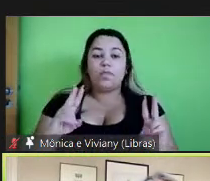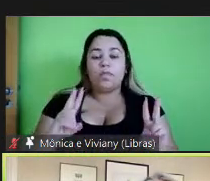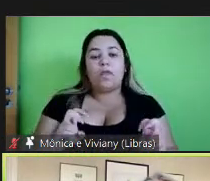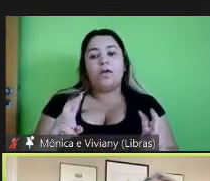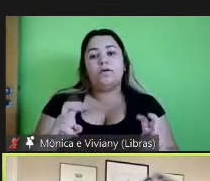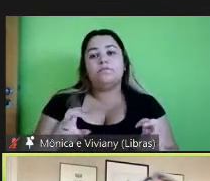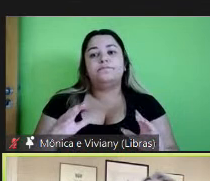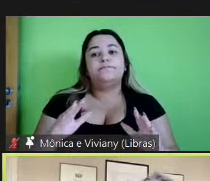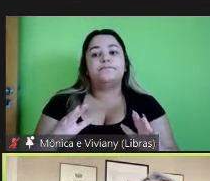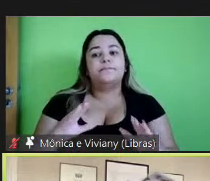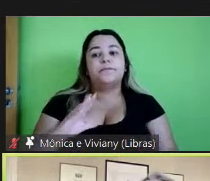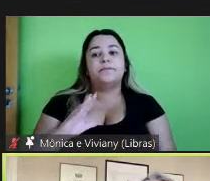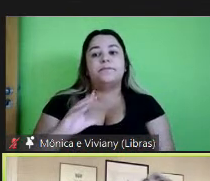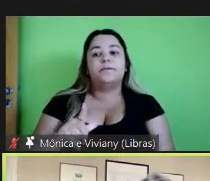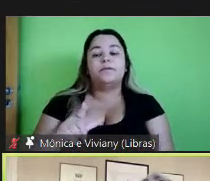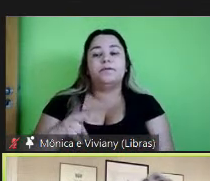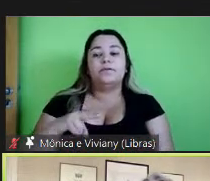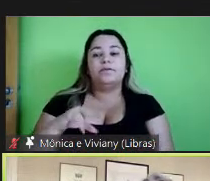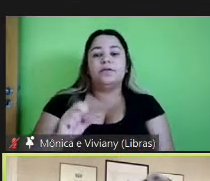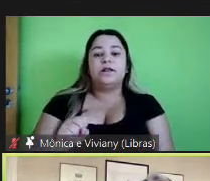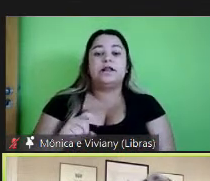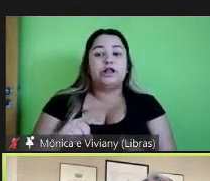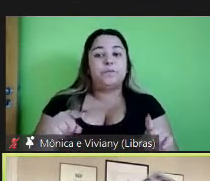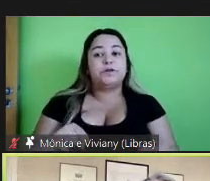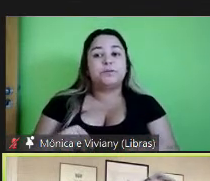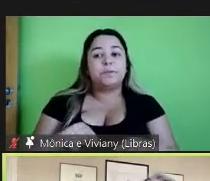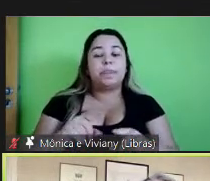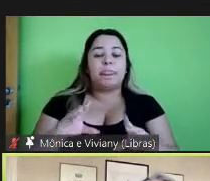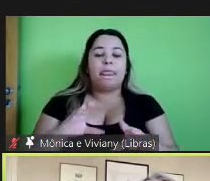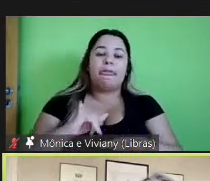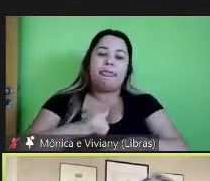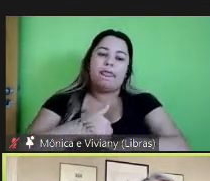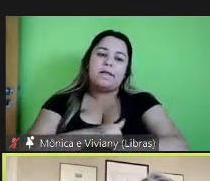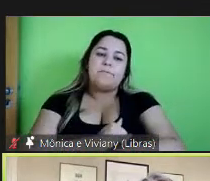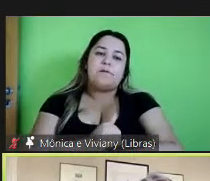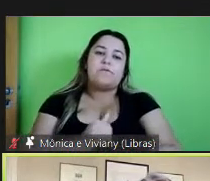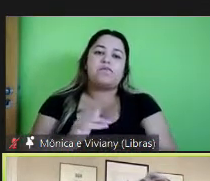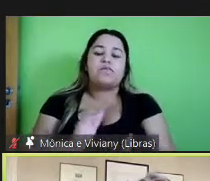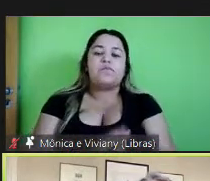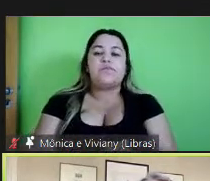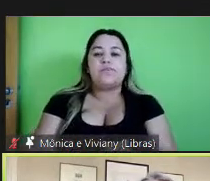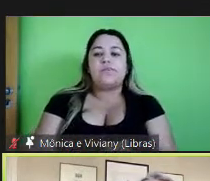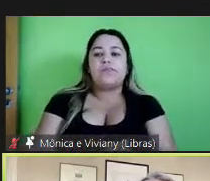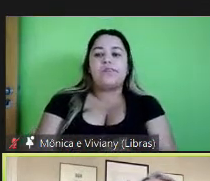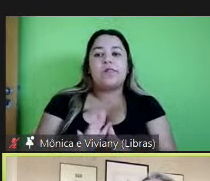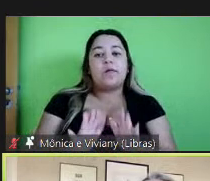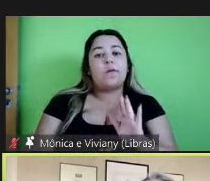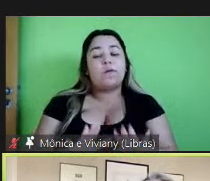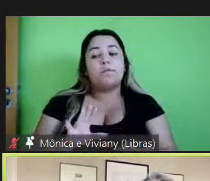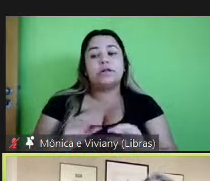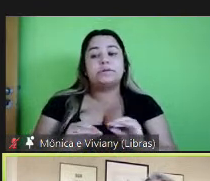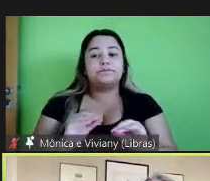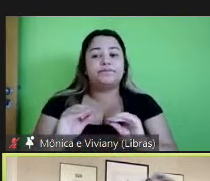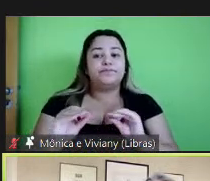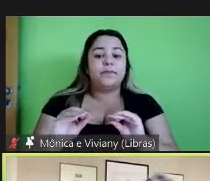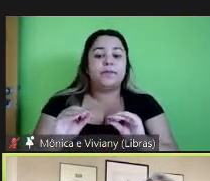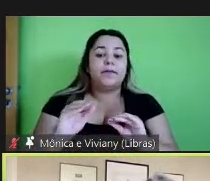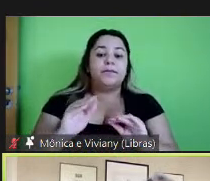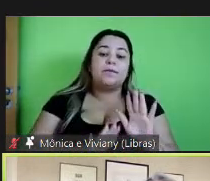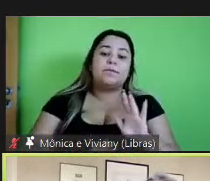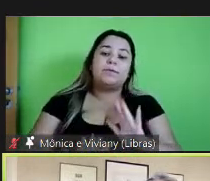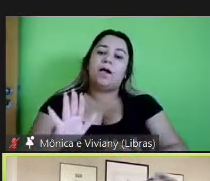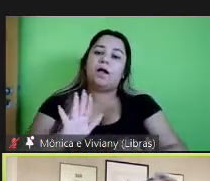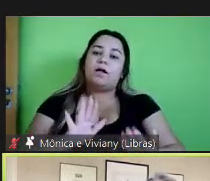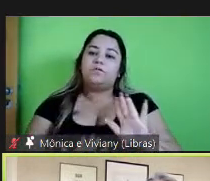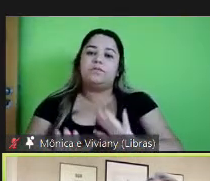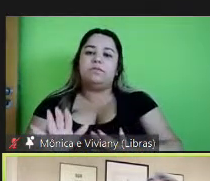at least, obesity is infrequently addressed in primary care. So enter the 5 A's of obesity management,